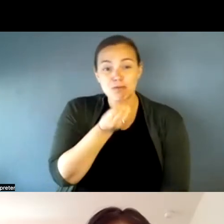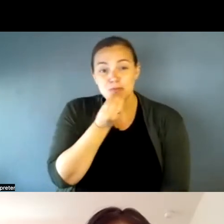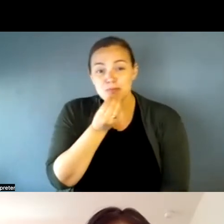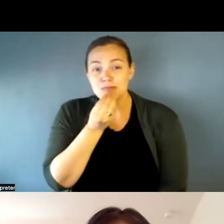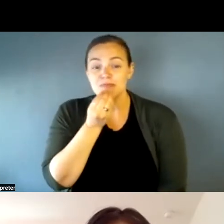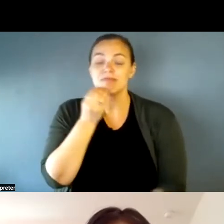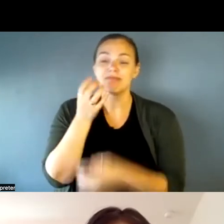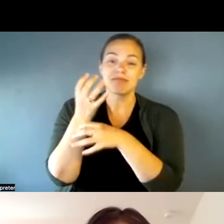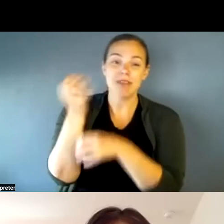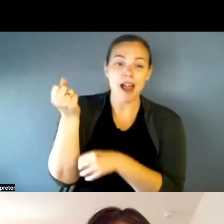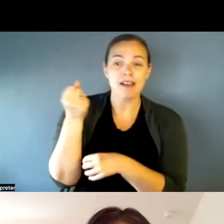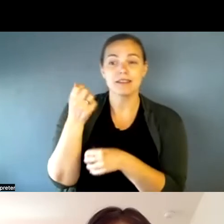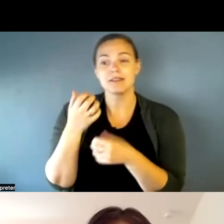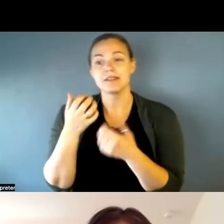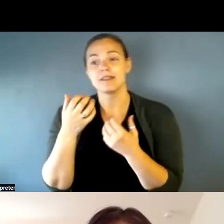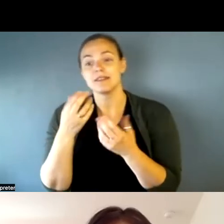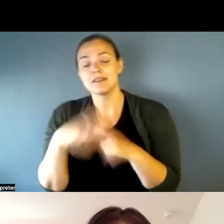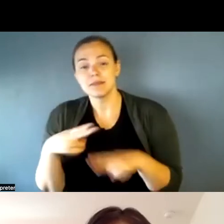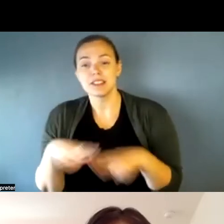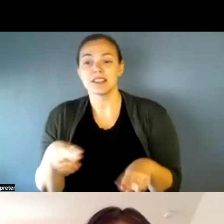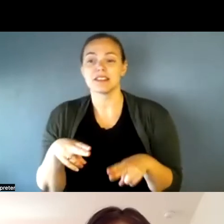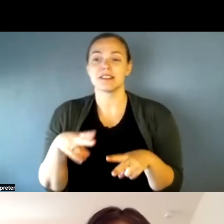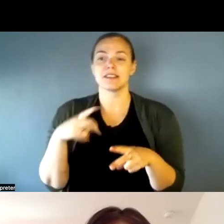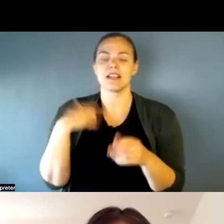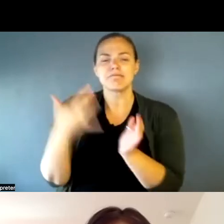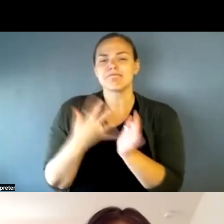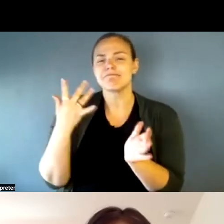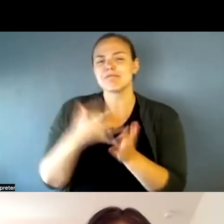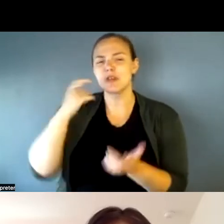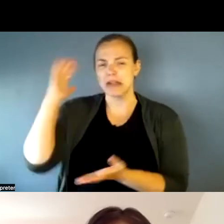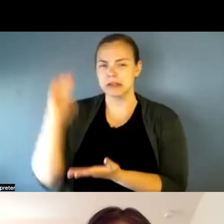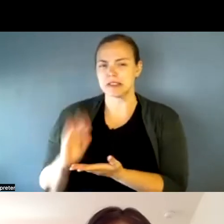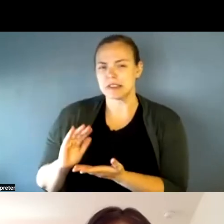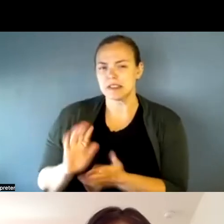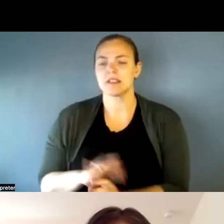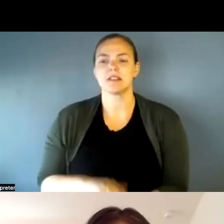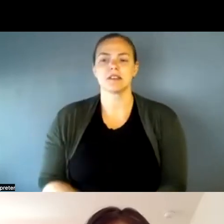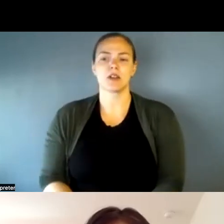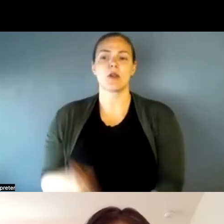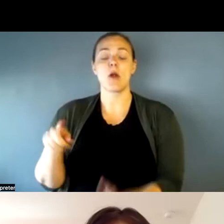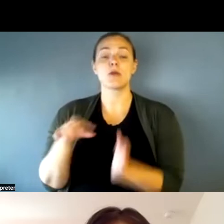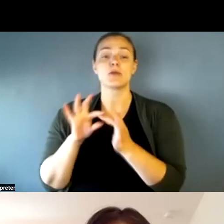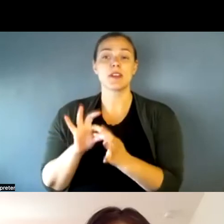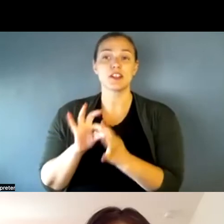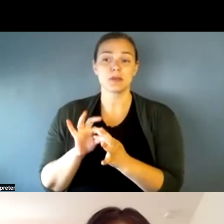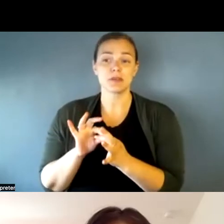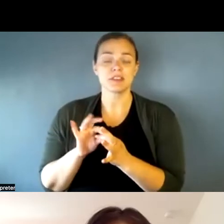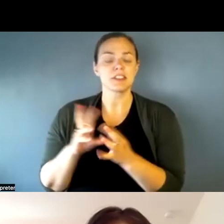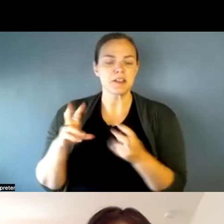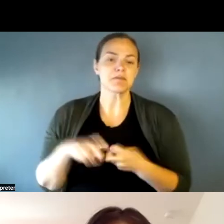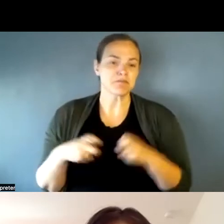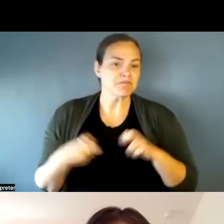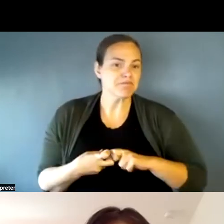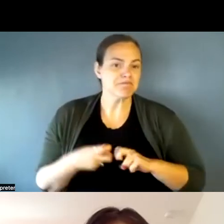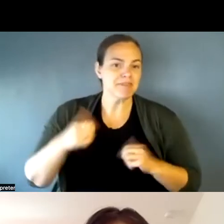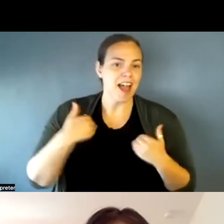eat meat, milk, and eggs on occasion, but I try to keep it to a minimum. And I think often those relationships are problematic, and we don't know what